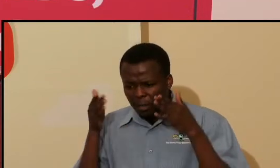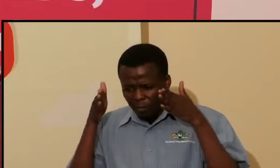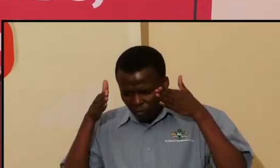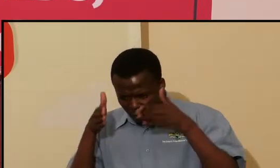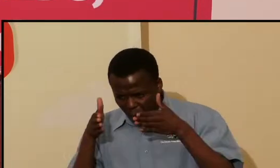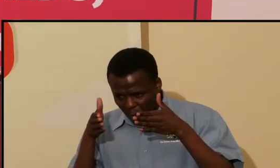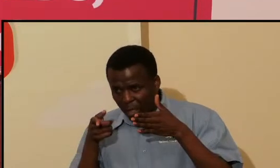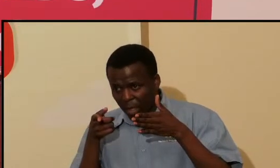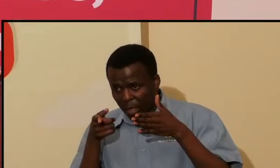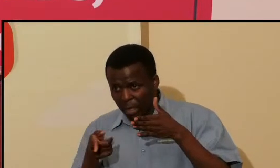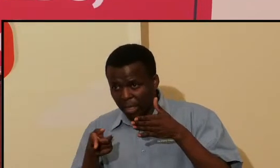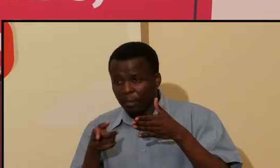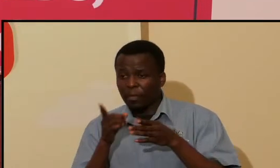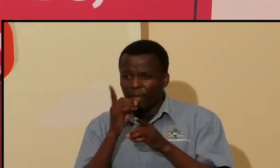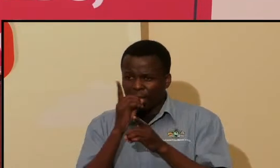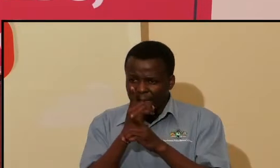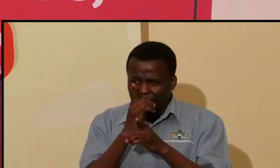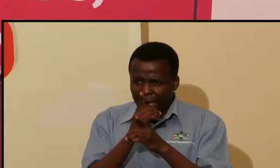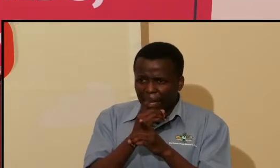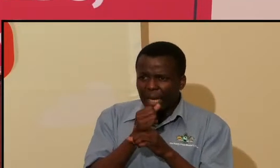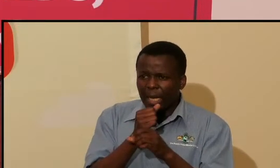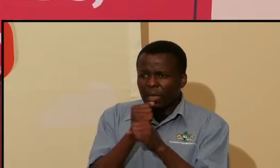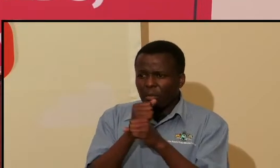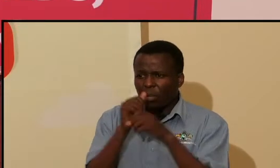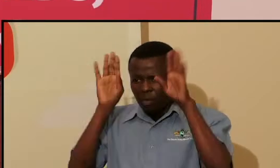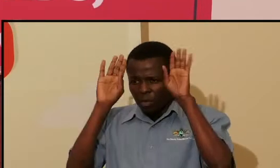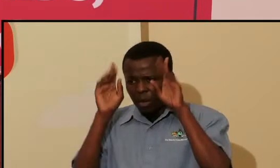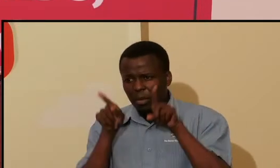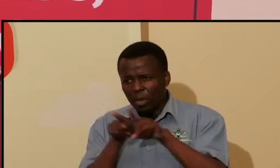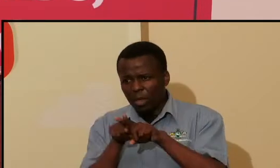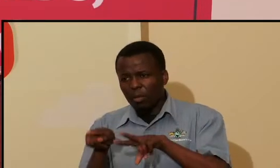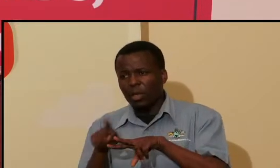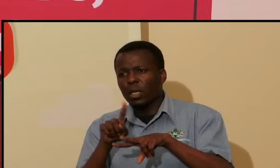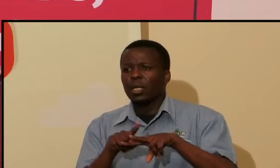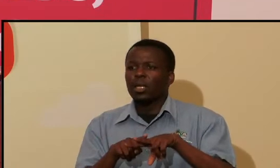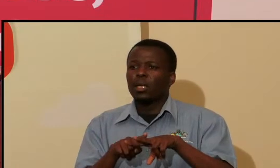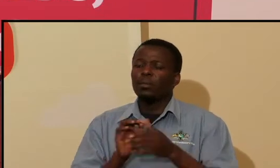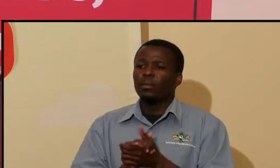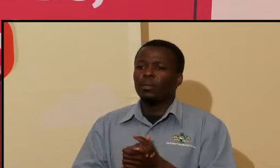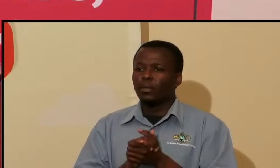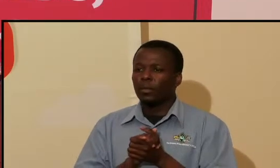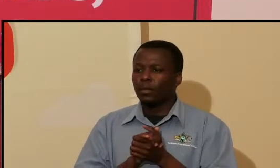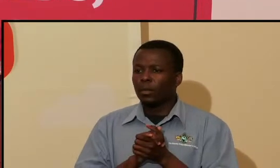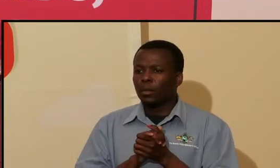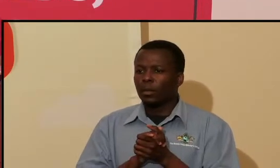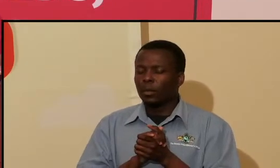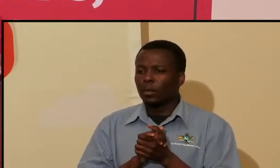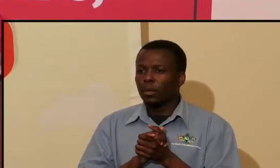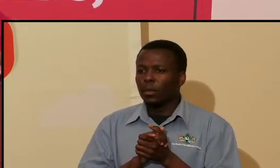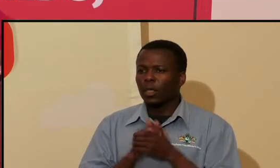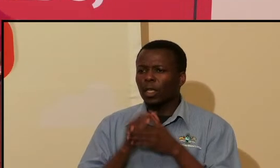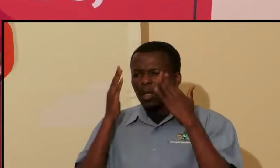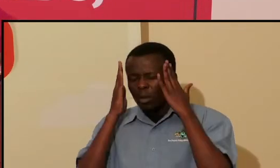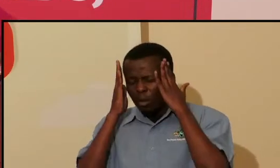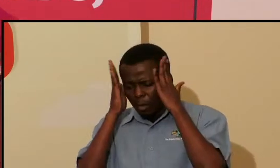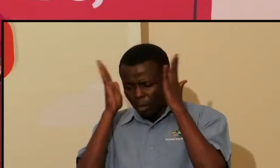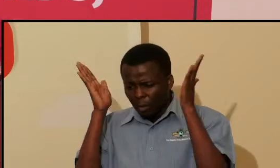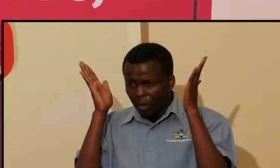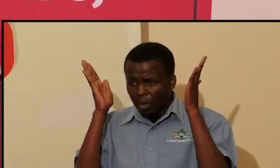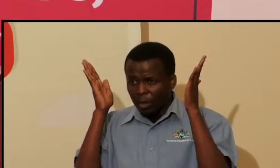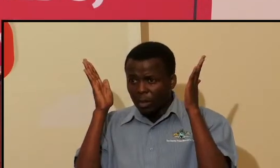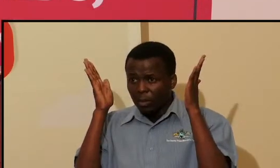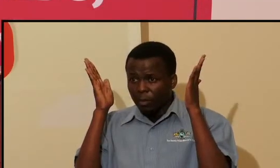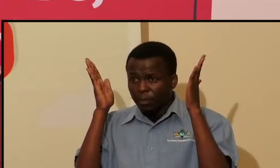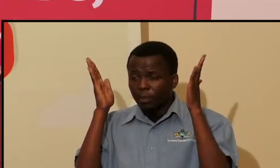on, as partners in the HIV response. For the Kingdom of Eswatini, if we bring it to the local